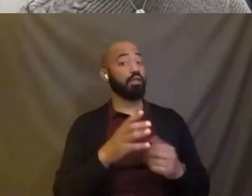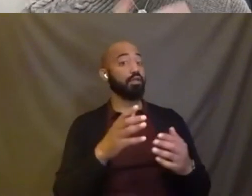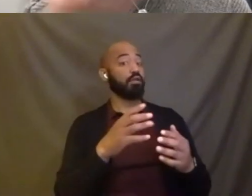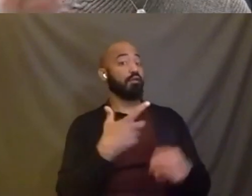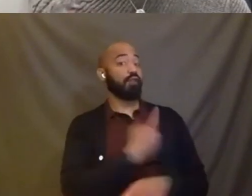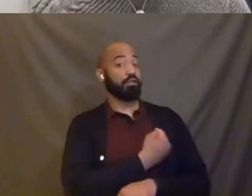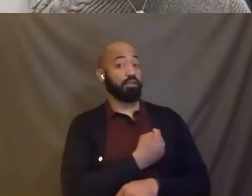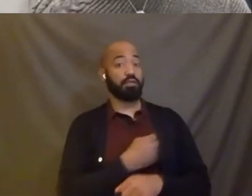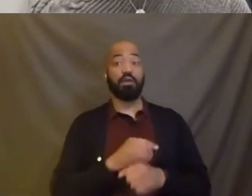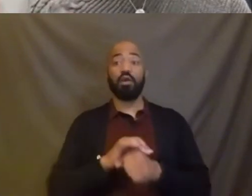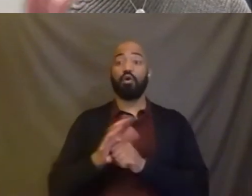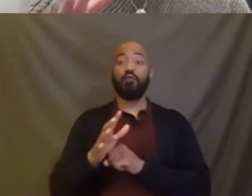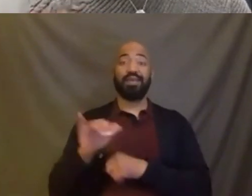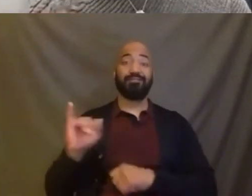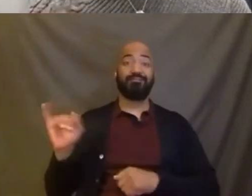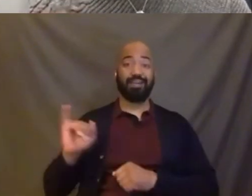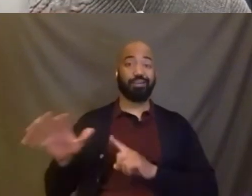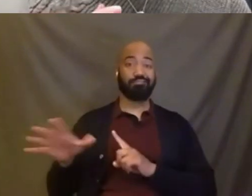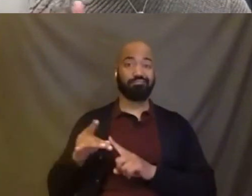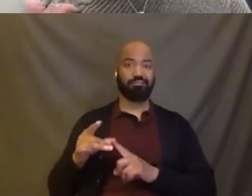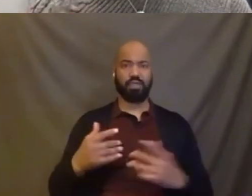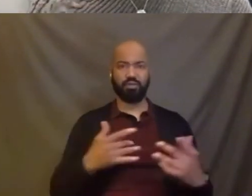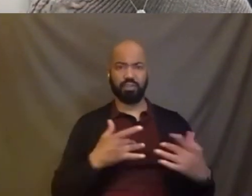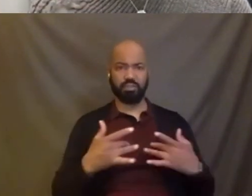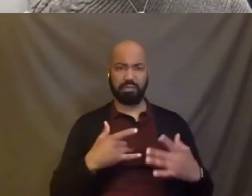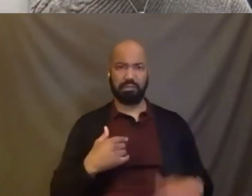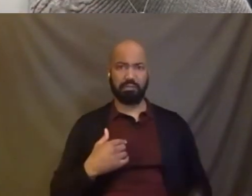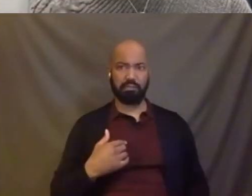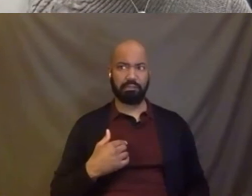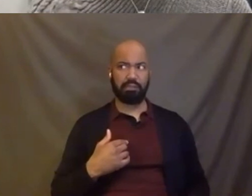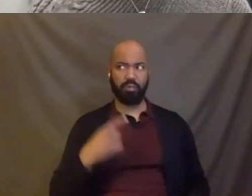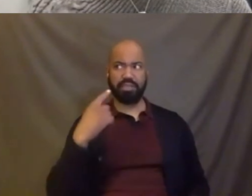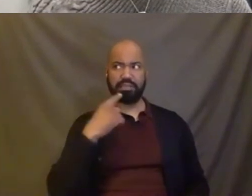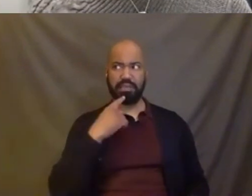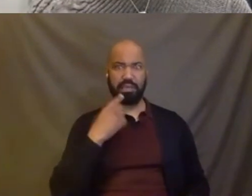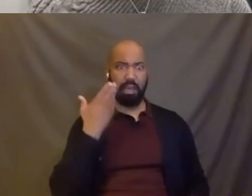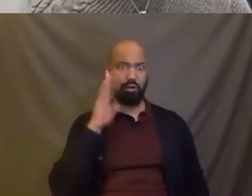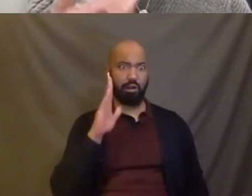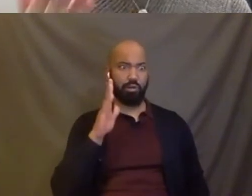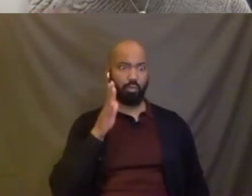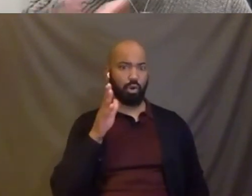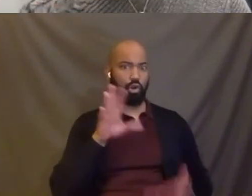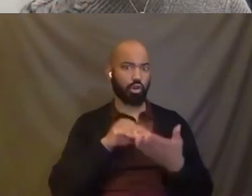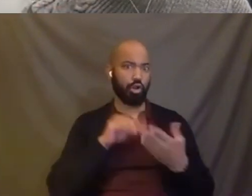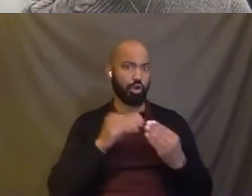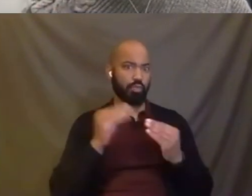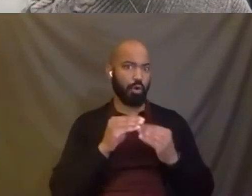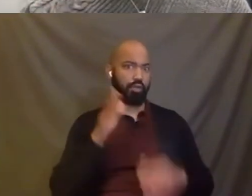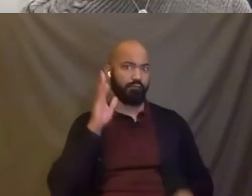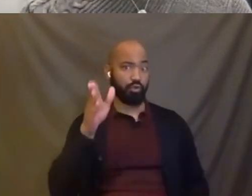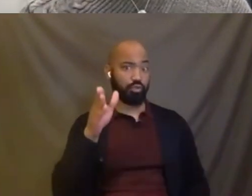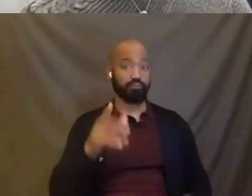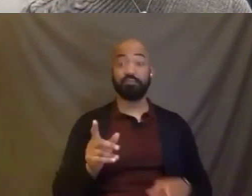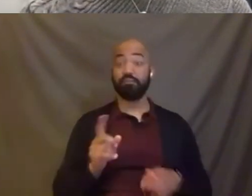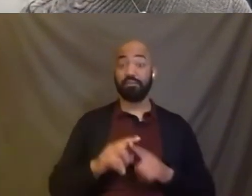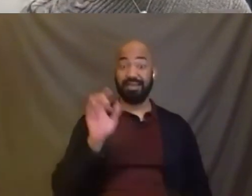the COVID infection that I was a little concerned, that I was like, I'm going to say, I don't know. We're going to find that out in the future. But this is definitely something